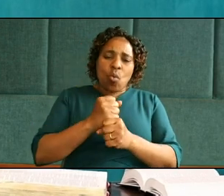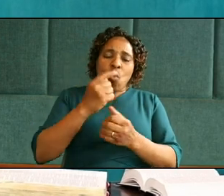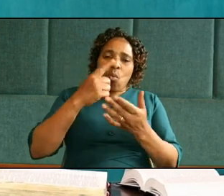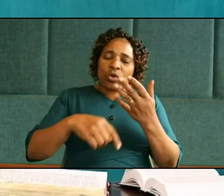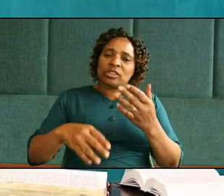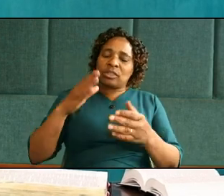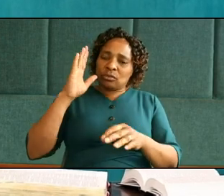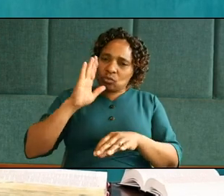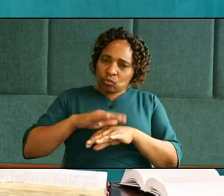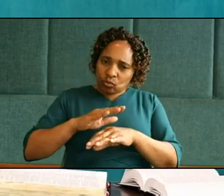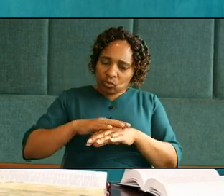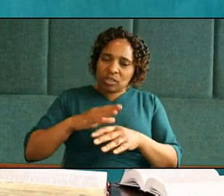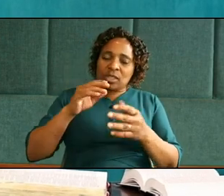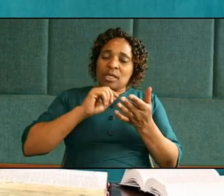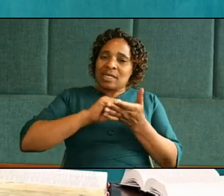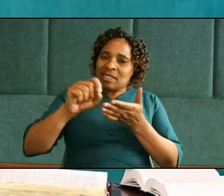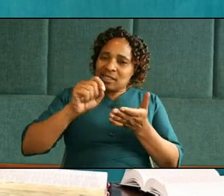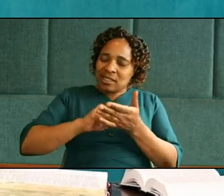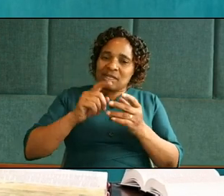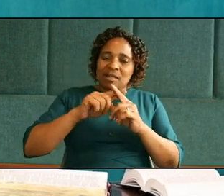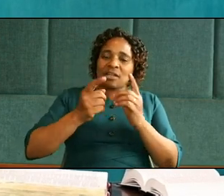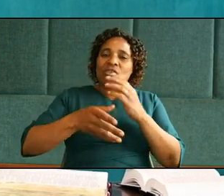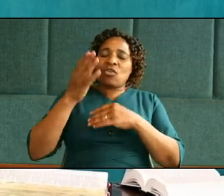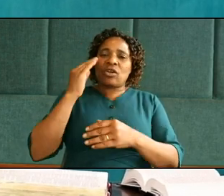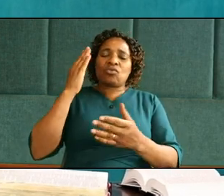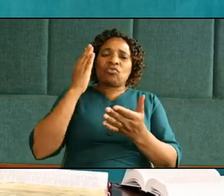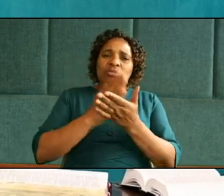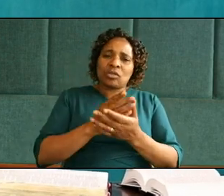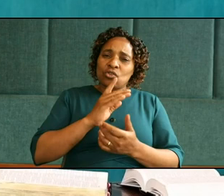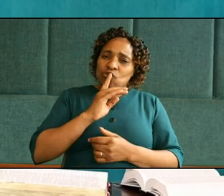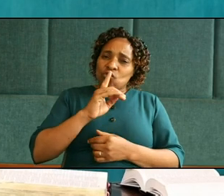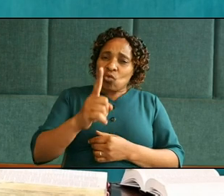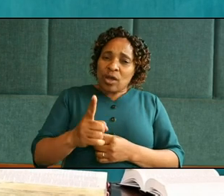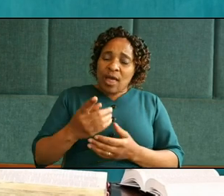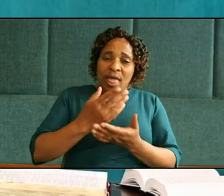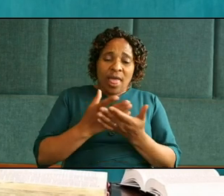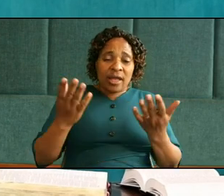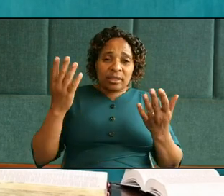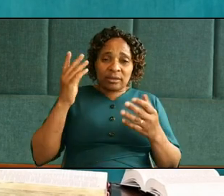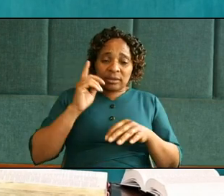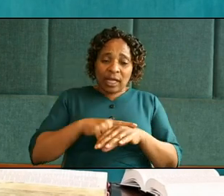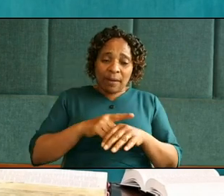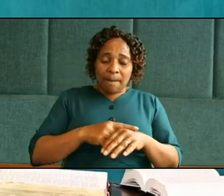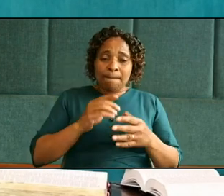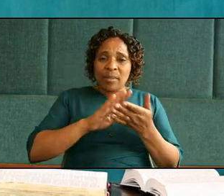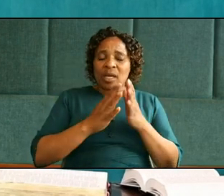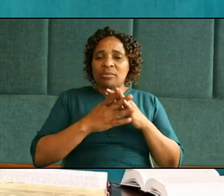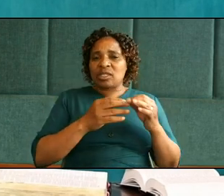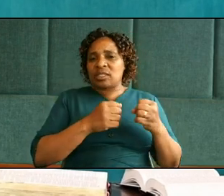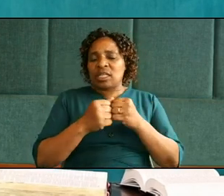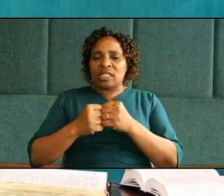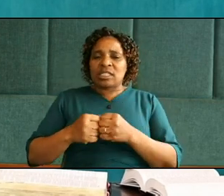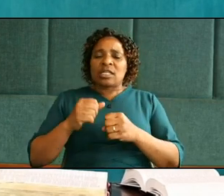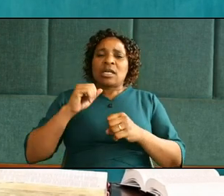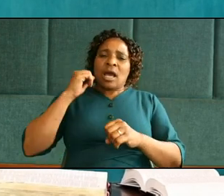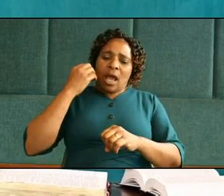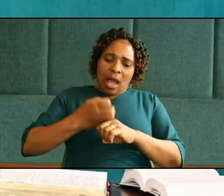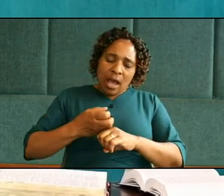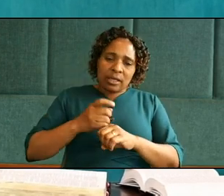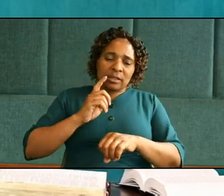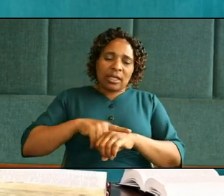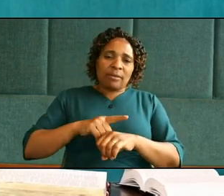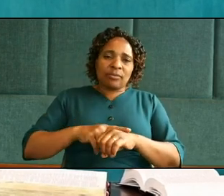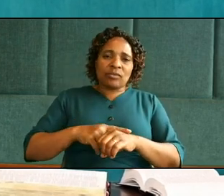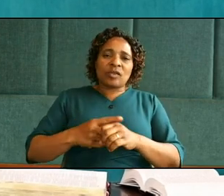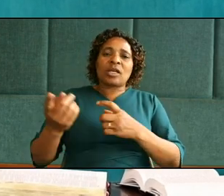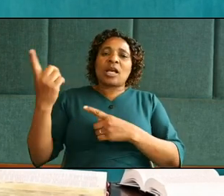written. And God also affirms that whatever becomes a challenge and even in our difficulties, he always comes to help us and support